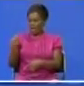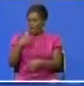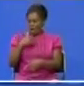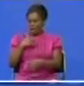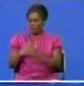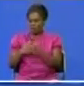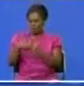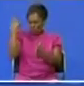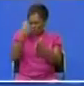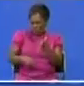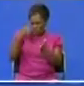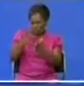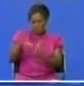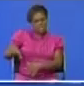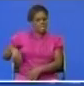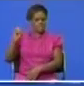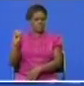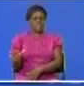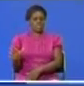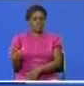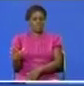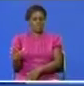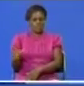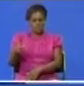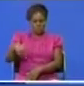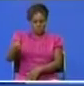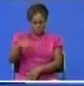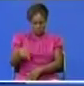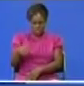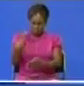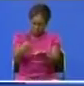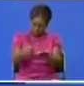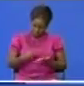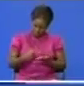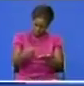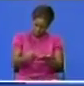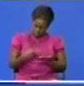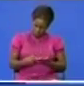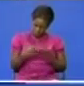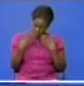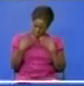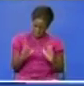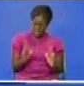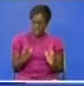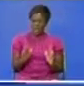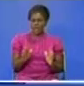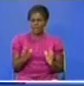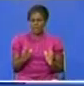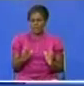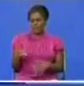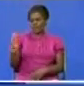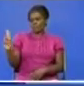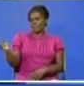overpriced ourselves in the national parks and reserves. And we successfully discussed with Kenya Wildlife Service, the president